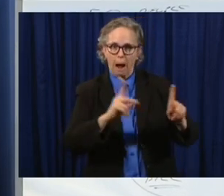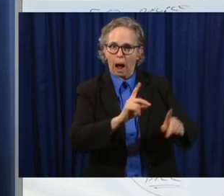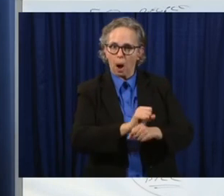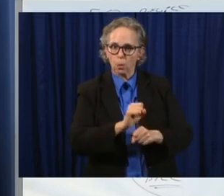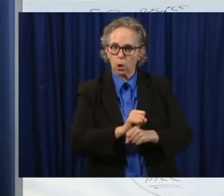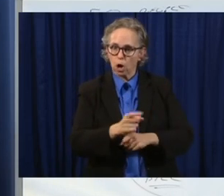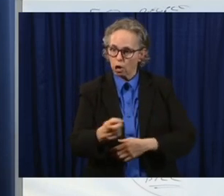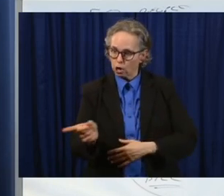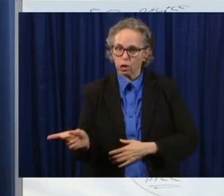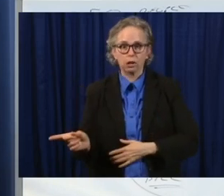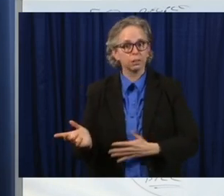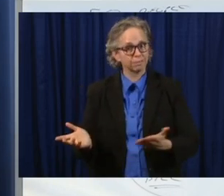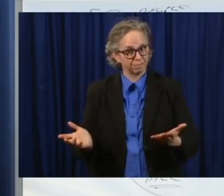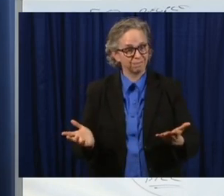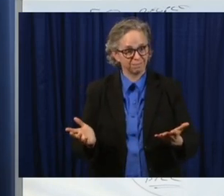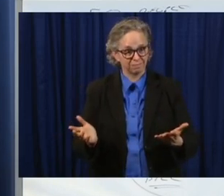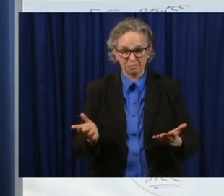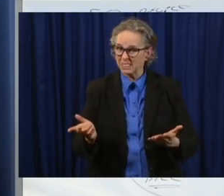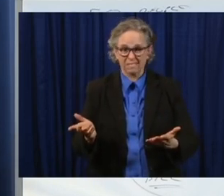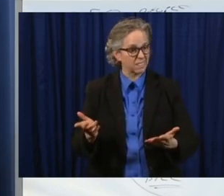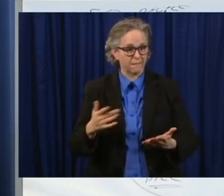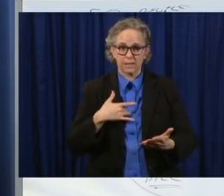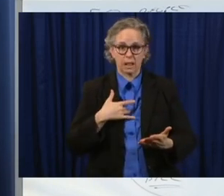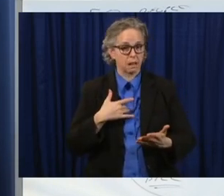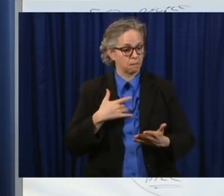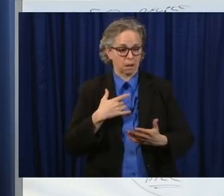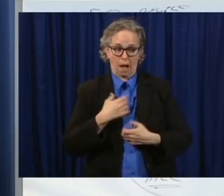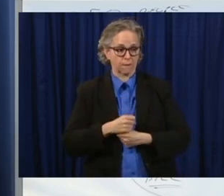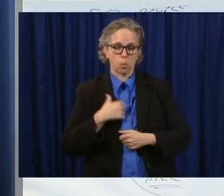work, or they're not going to go back.